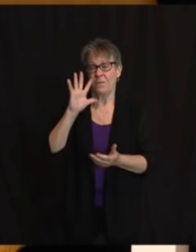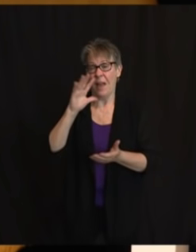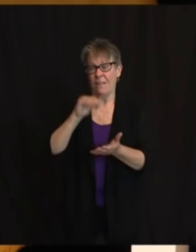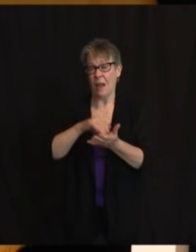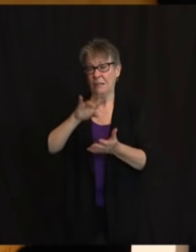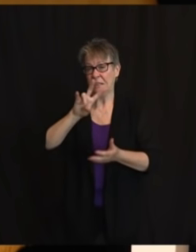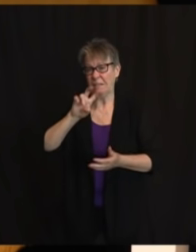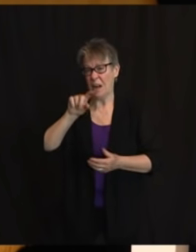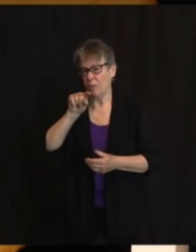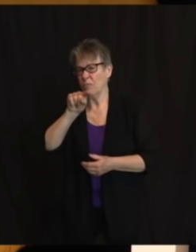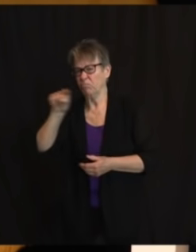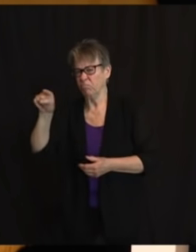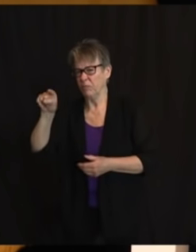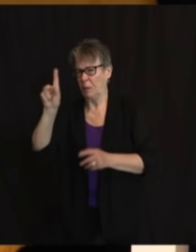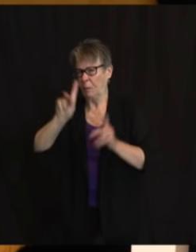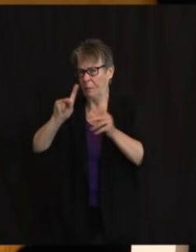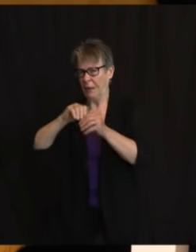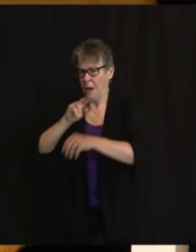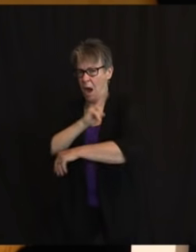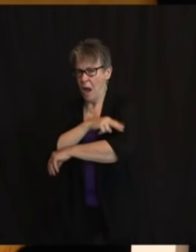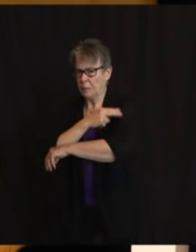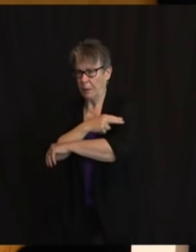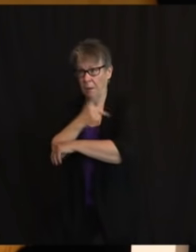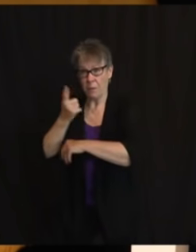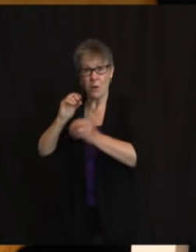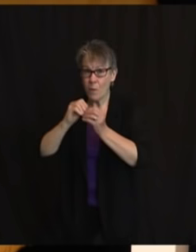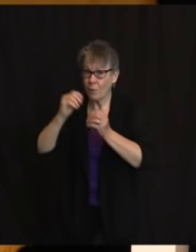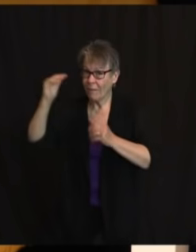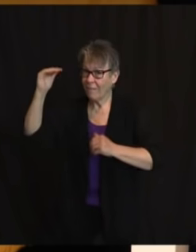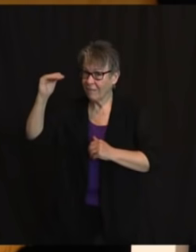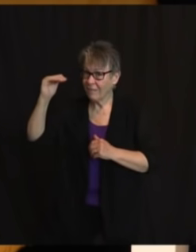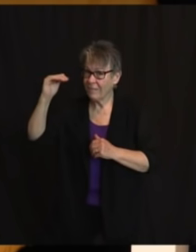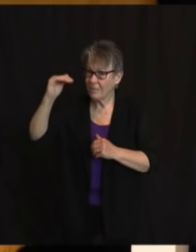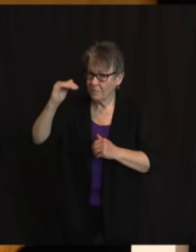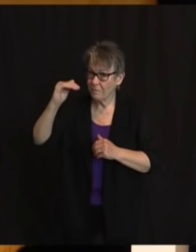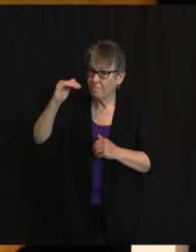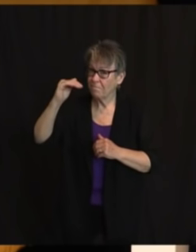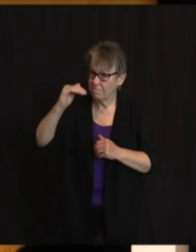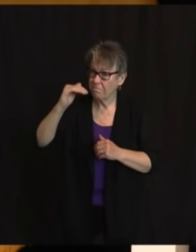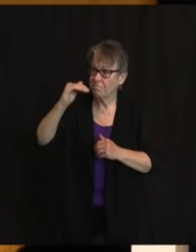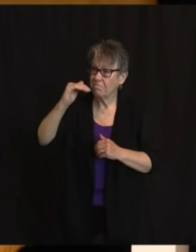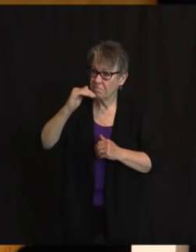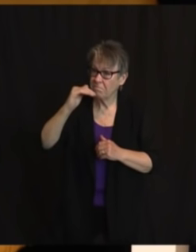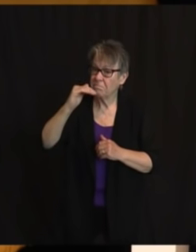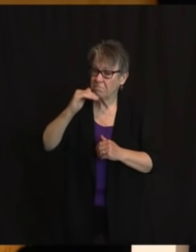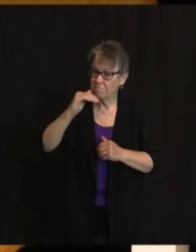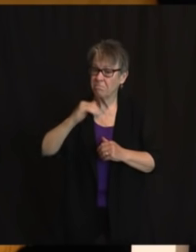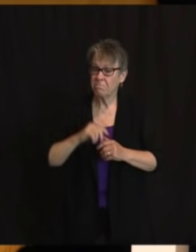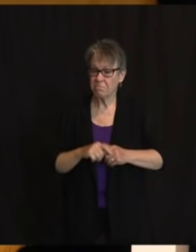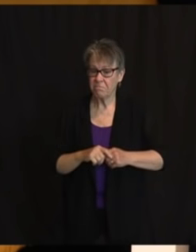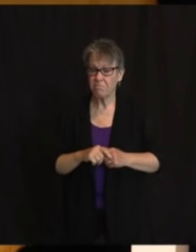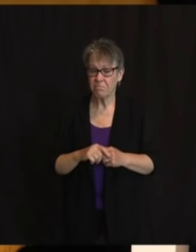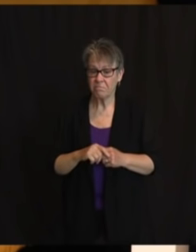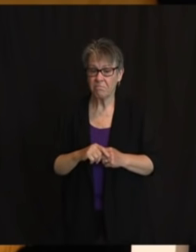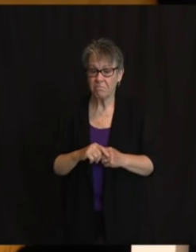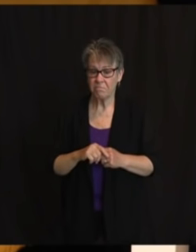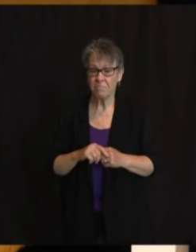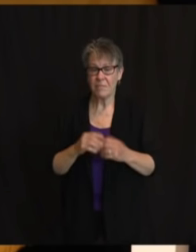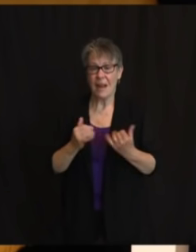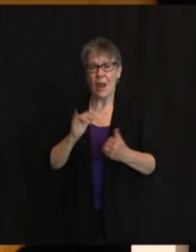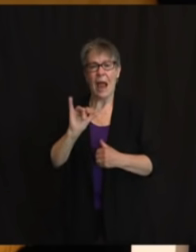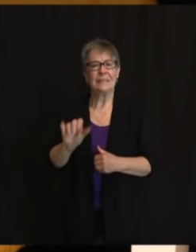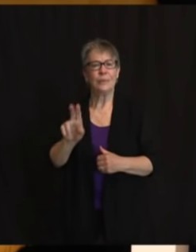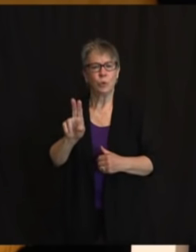decline. There are 1,610 individuals in critical care. 74% of